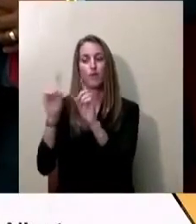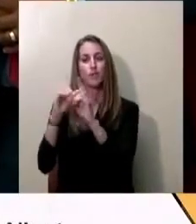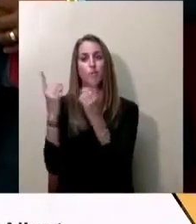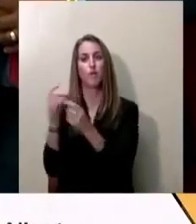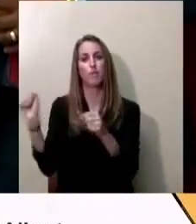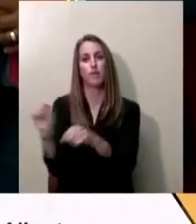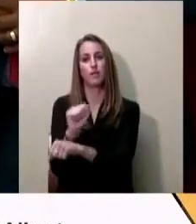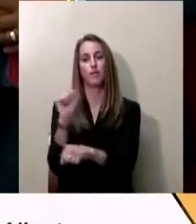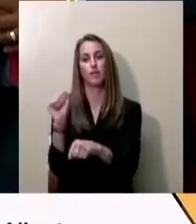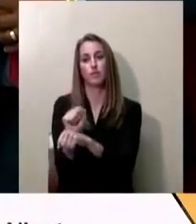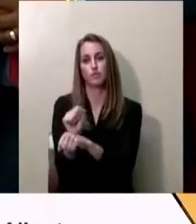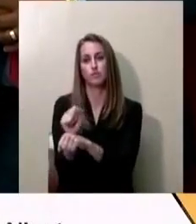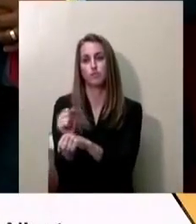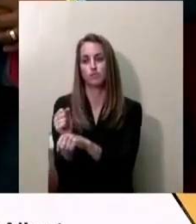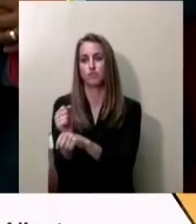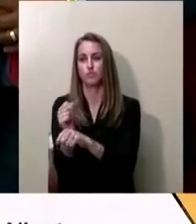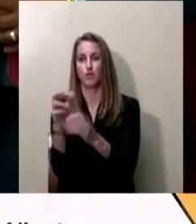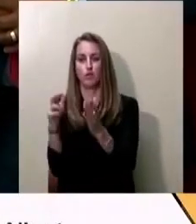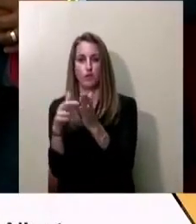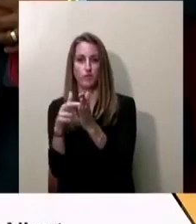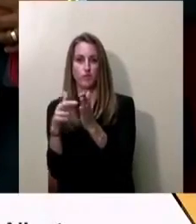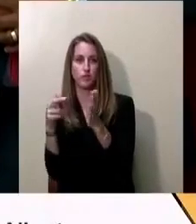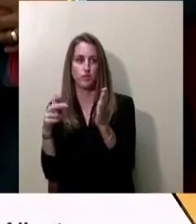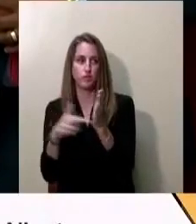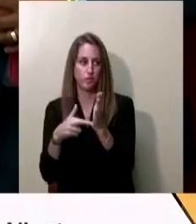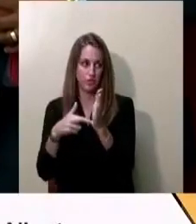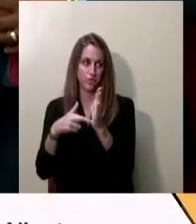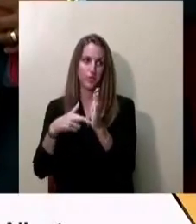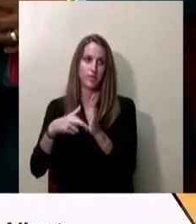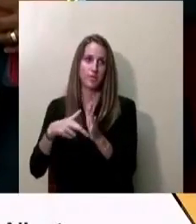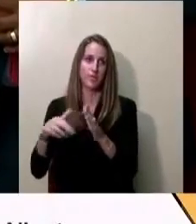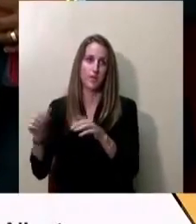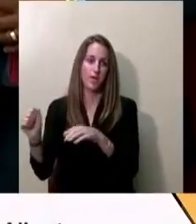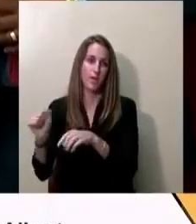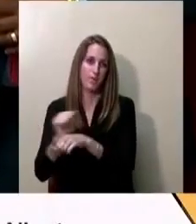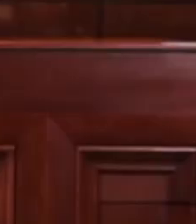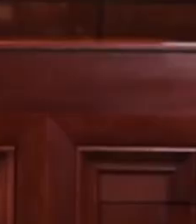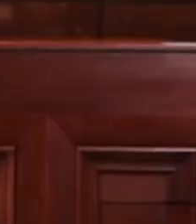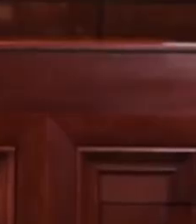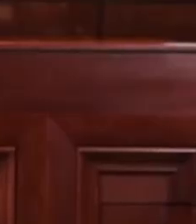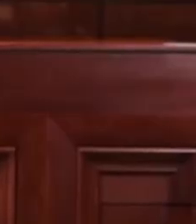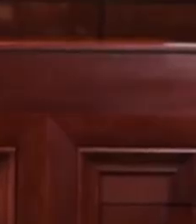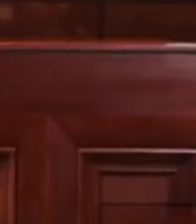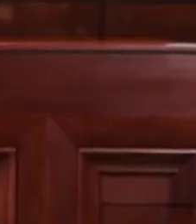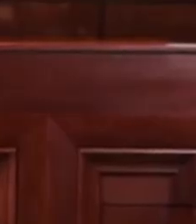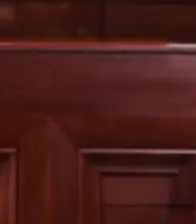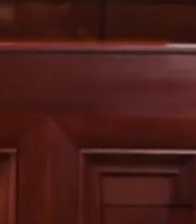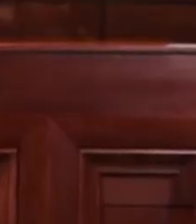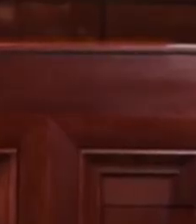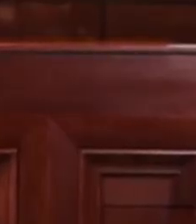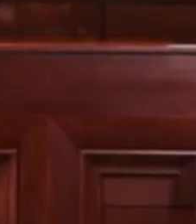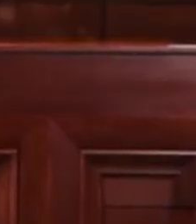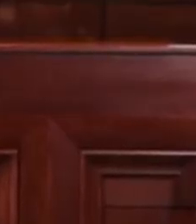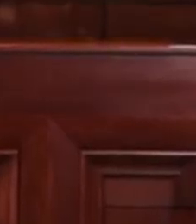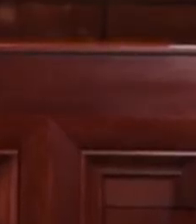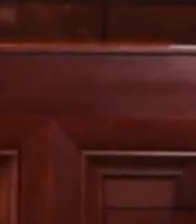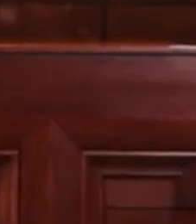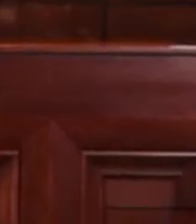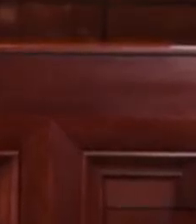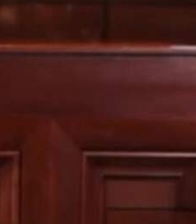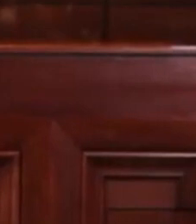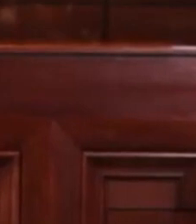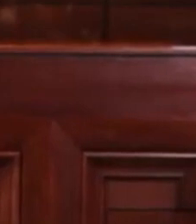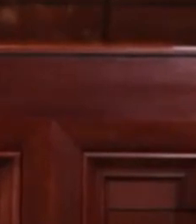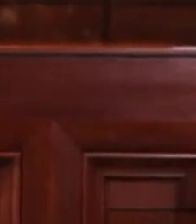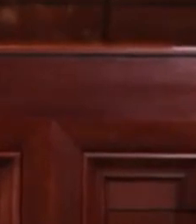resilient people and leads to sustainable economic growth. I will be calling on some of Nevada's leading companies